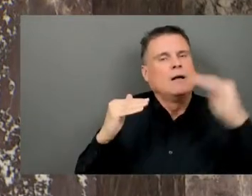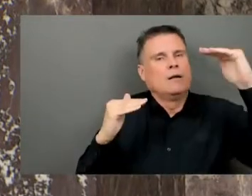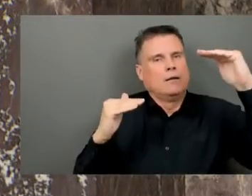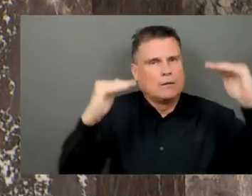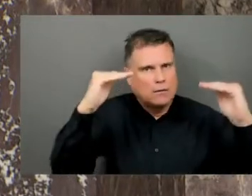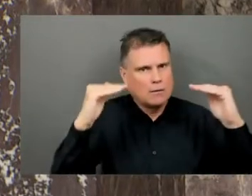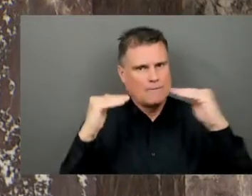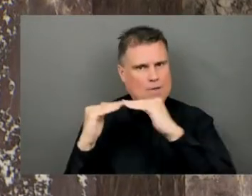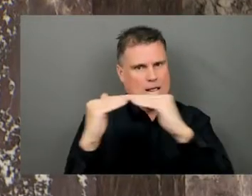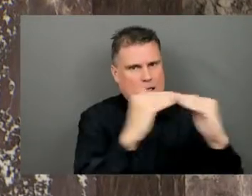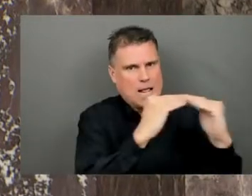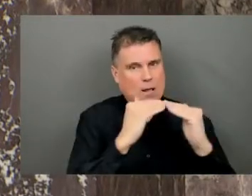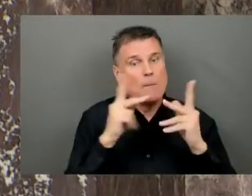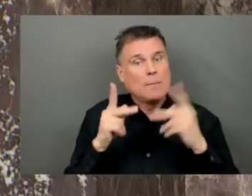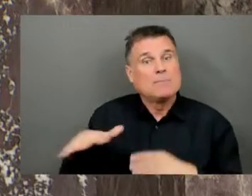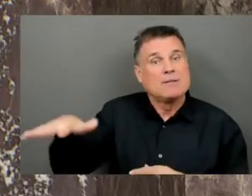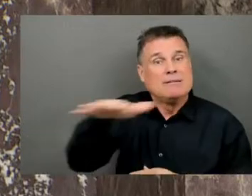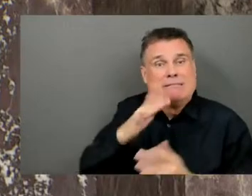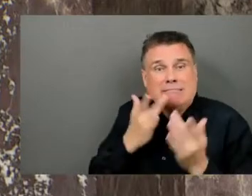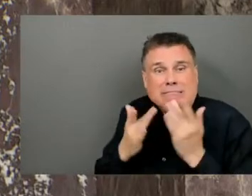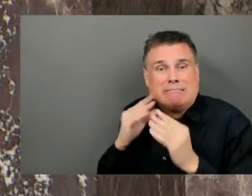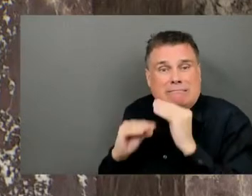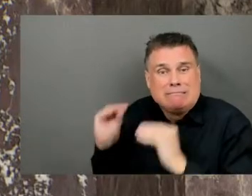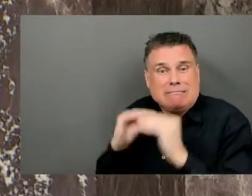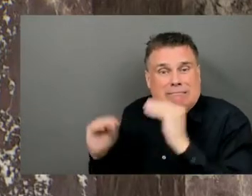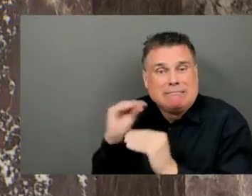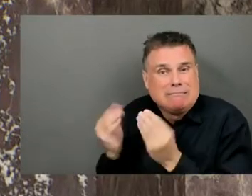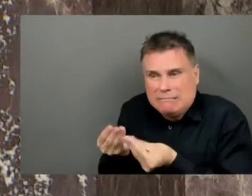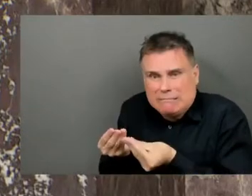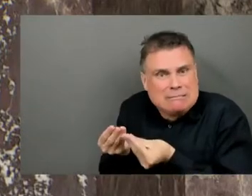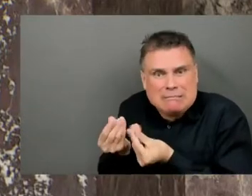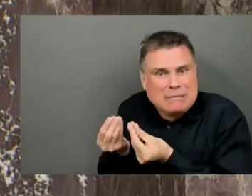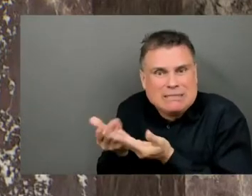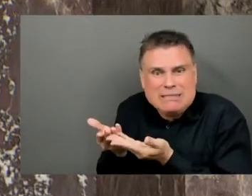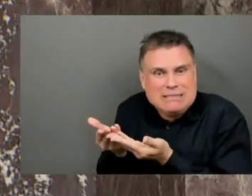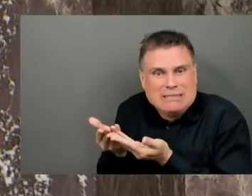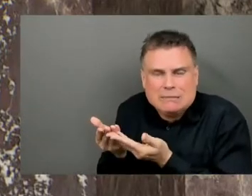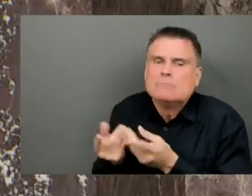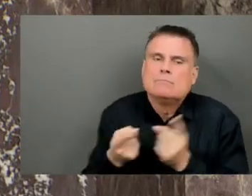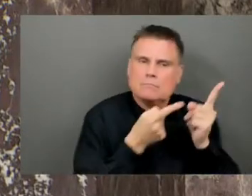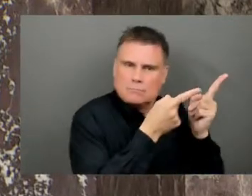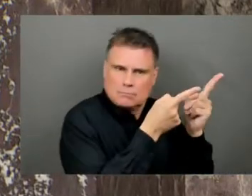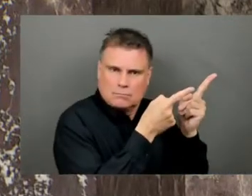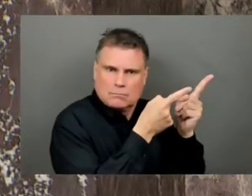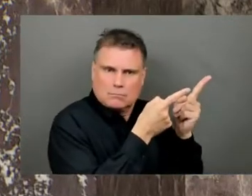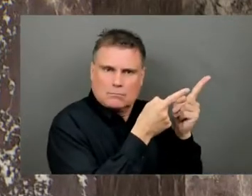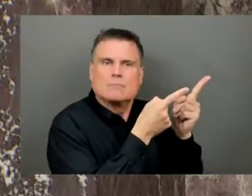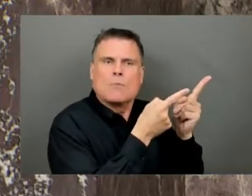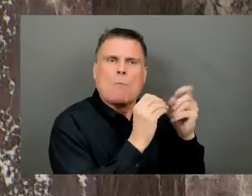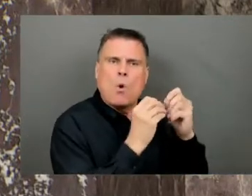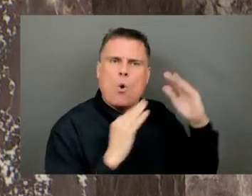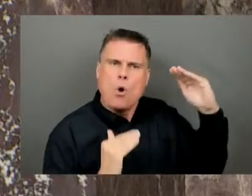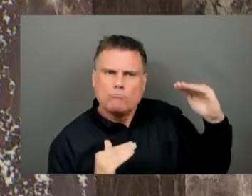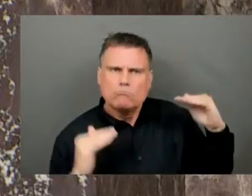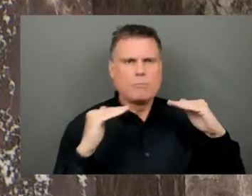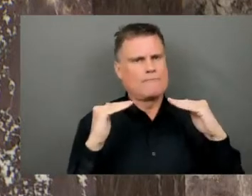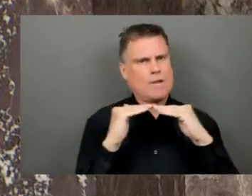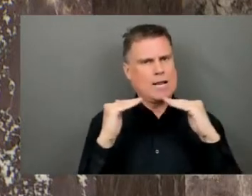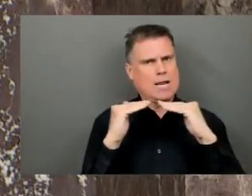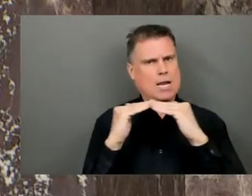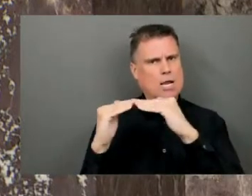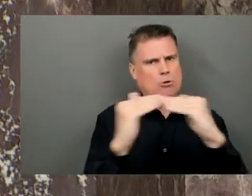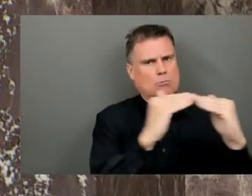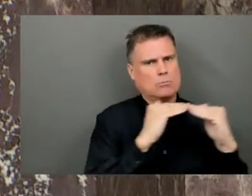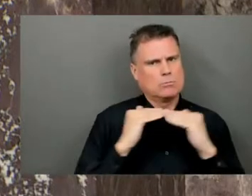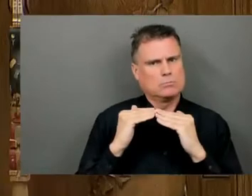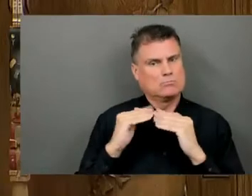housing, inequality in society overall, Mr. Speaker. We're committed to that work. We've been doing that since 2017, and we're going to continue to do that work in years forward.